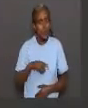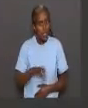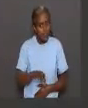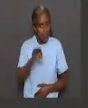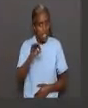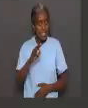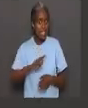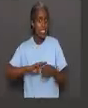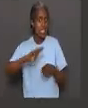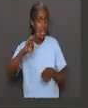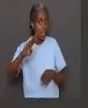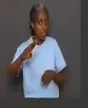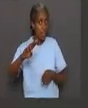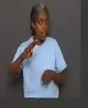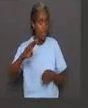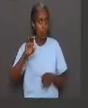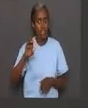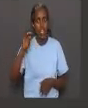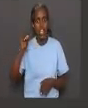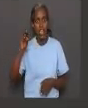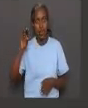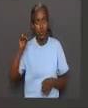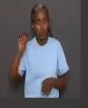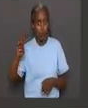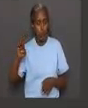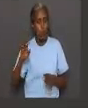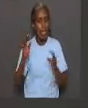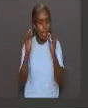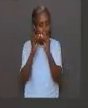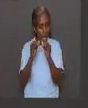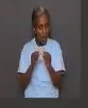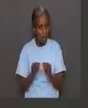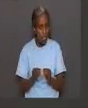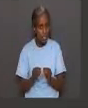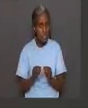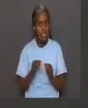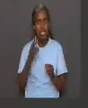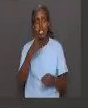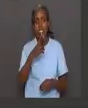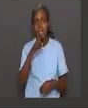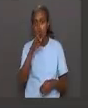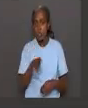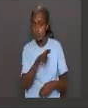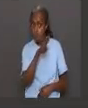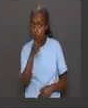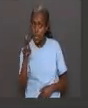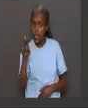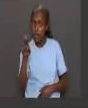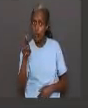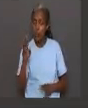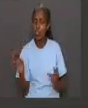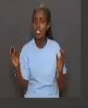We can find the slant height of a cone by calculating the square